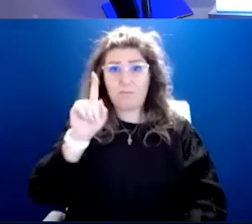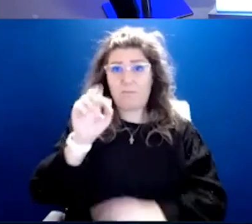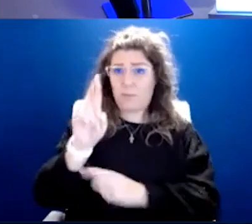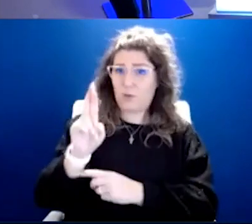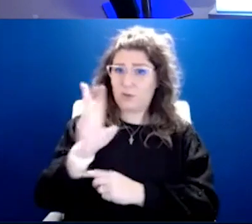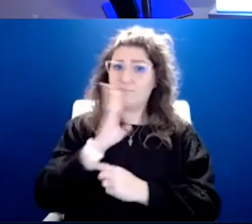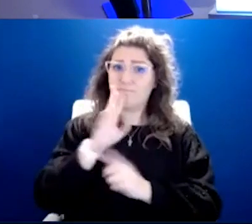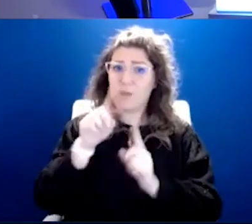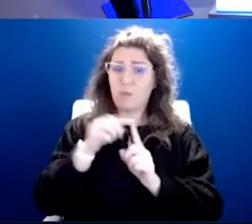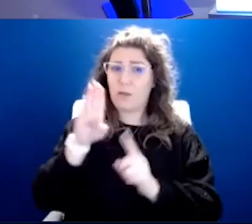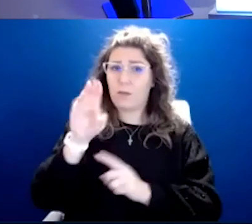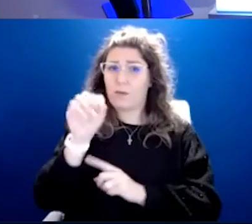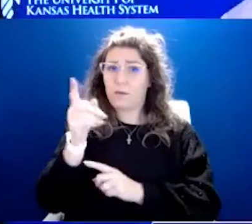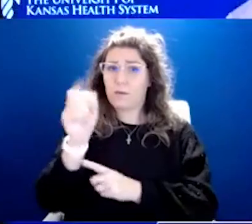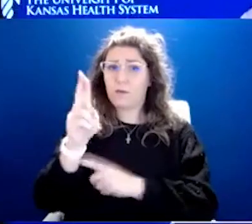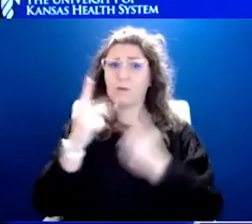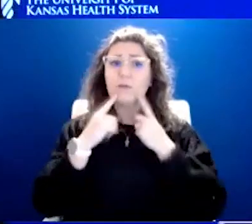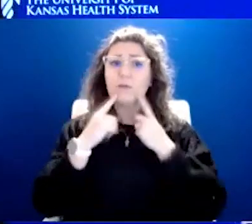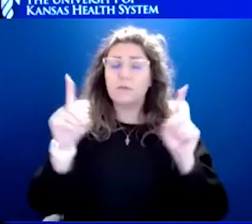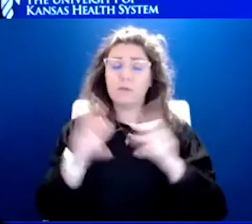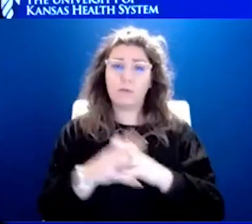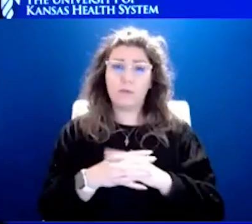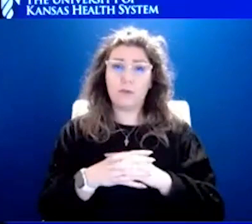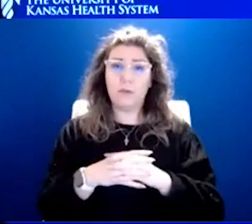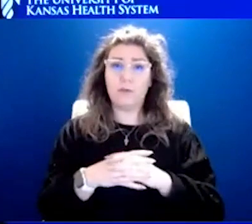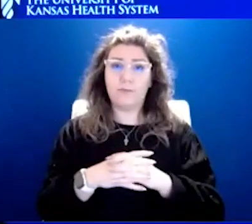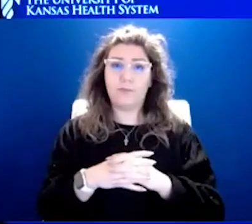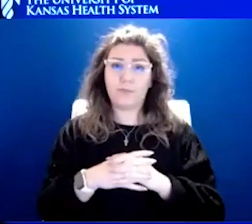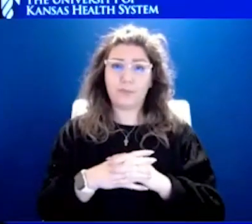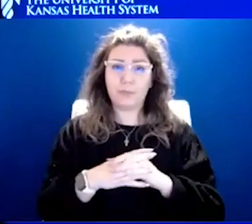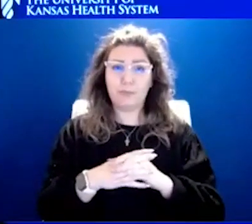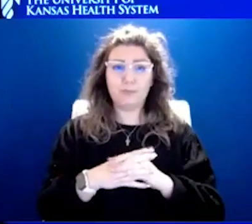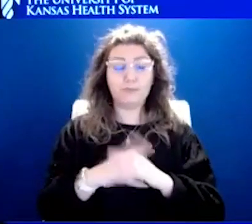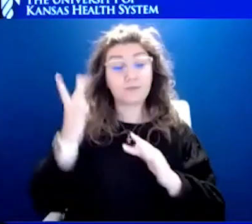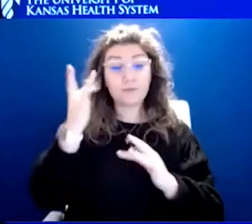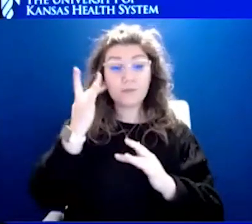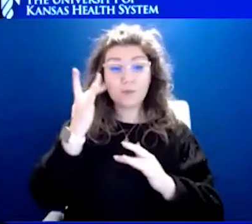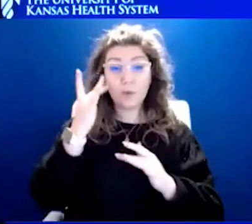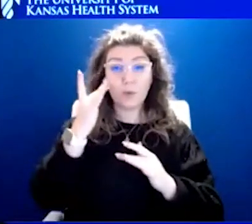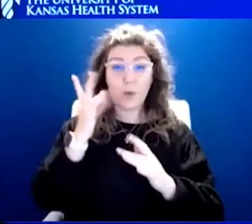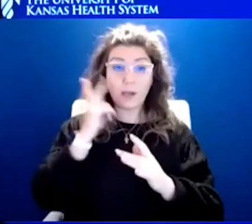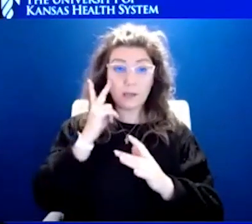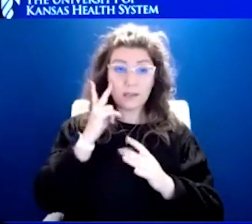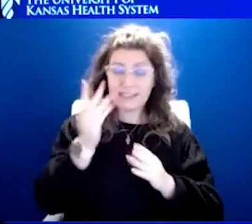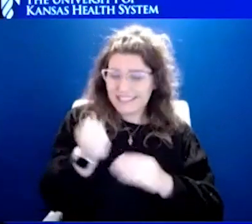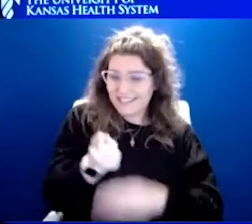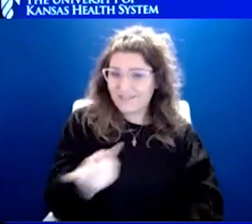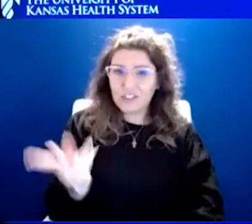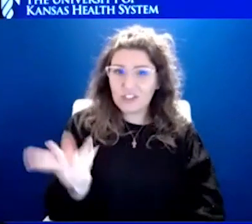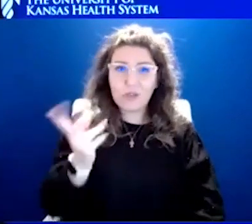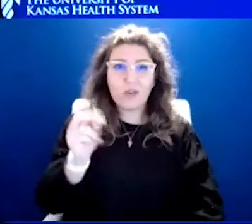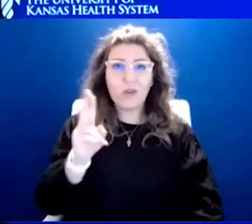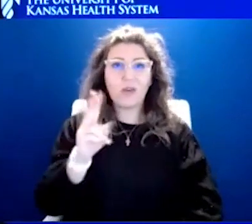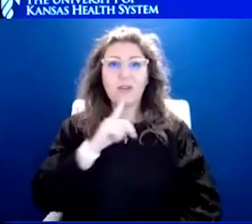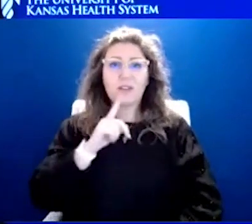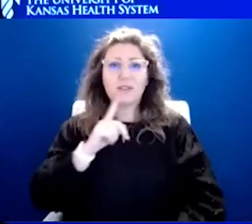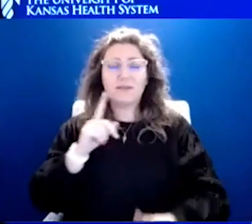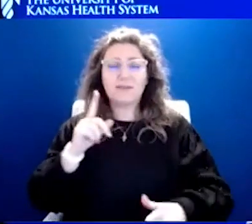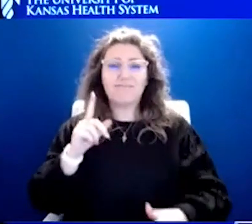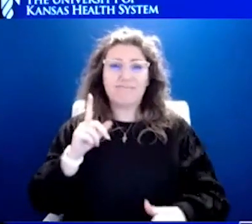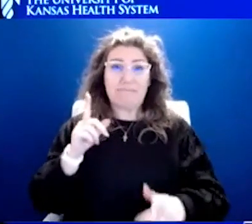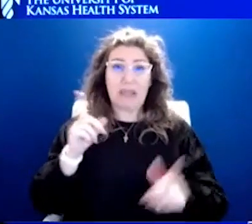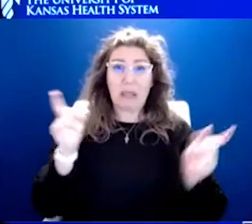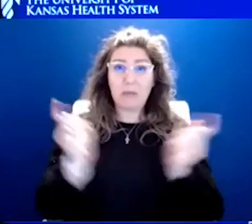booster effect. Yeah. Why are we seeing so few, or why is there such a smaller percentage? I mean, I think there are a variety of